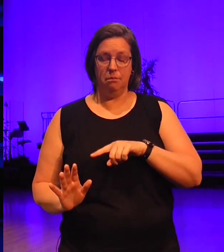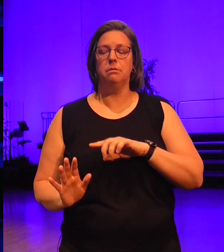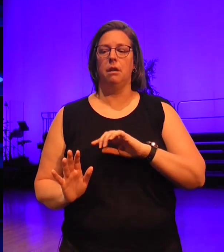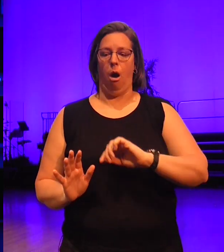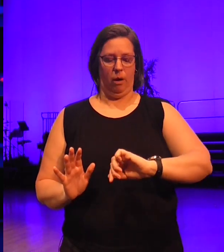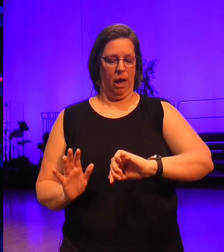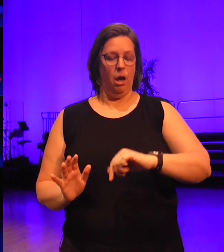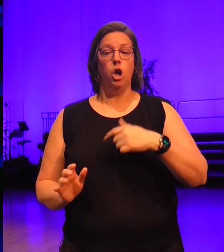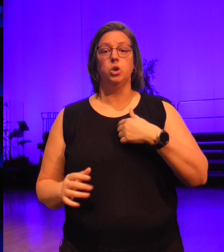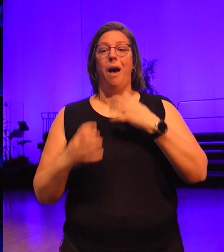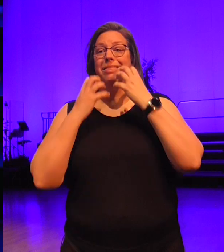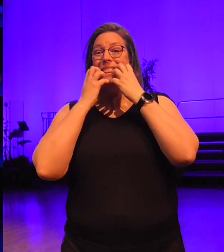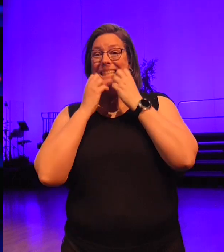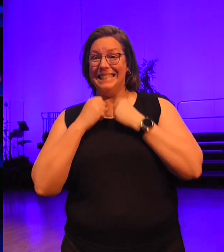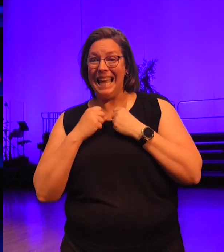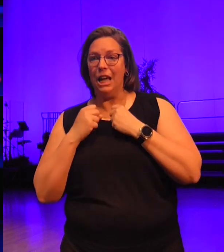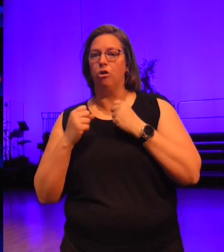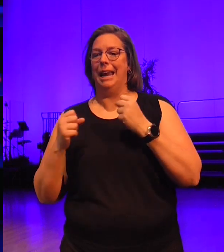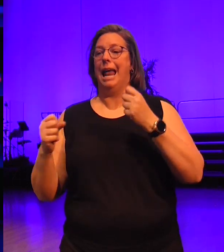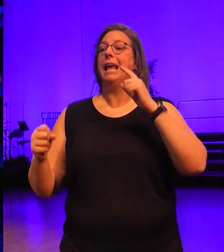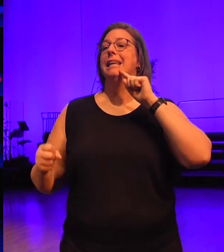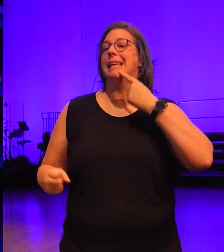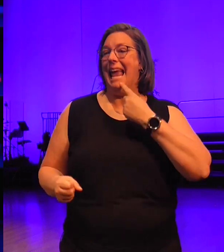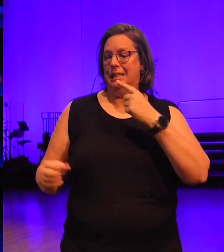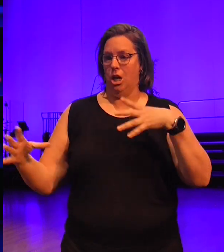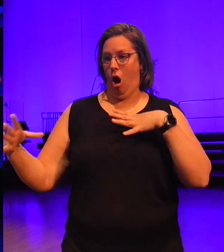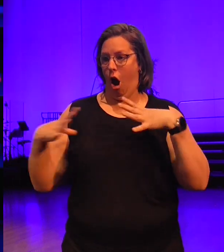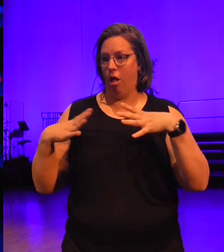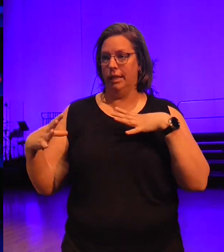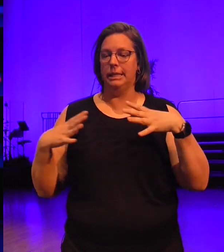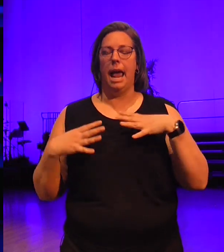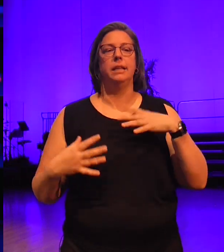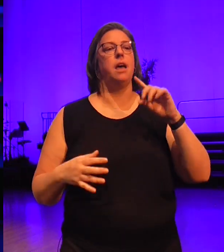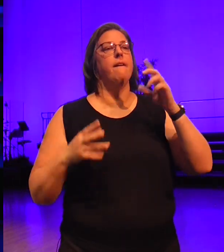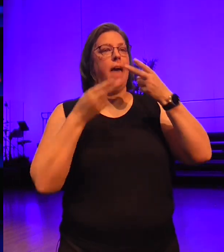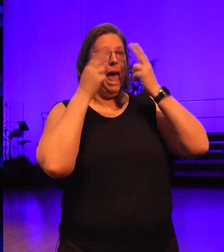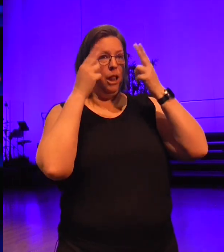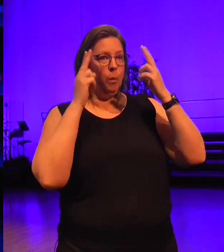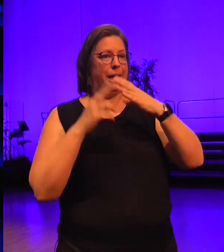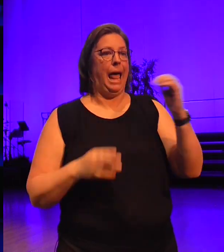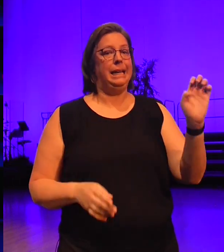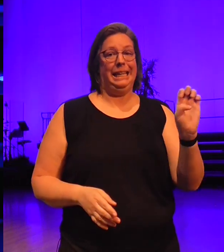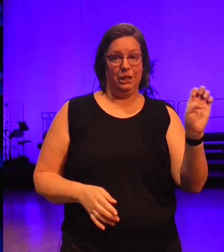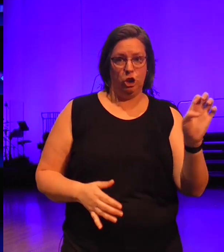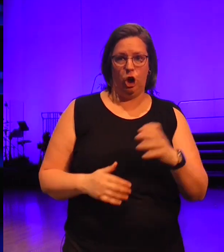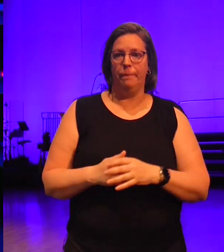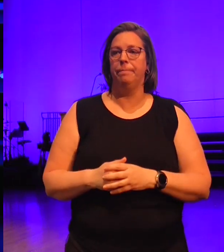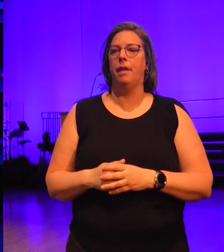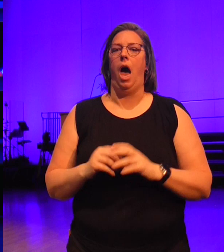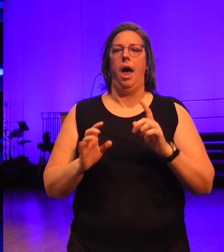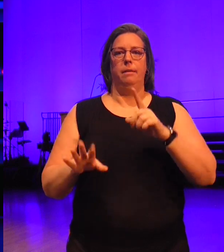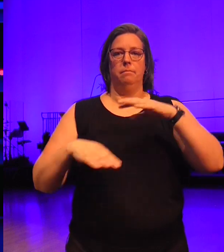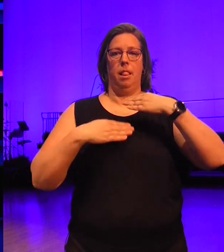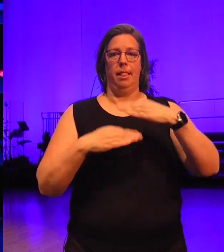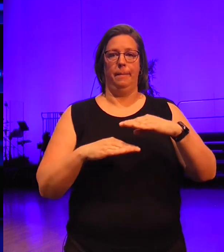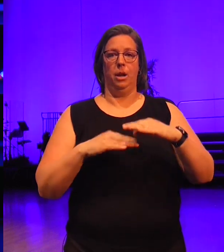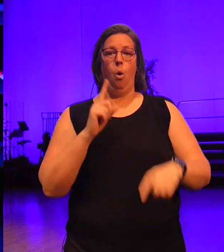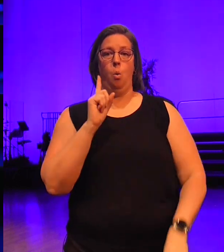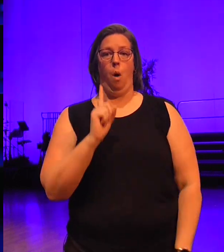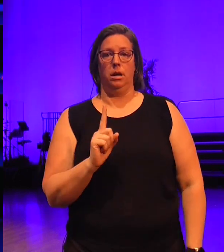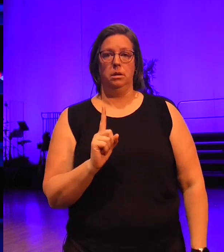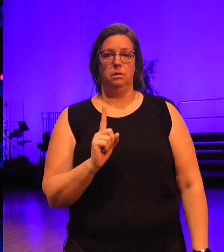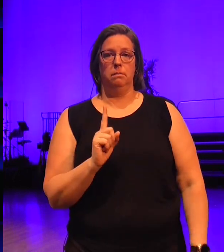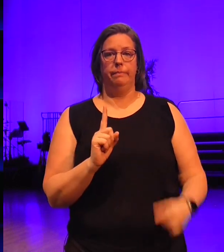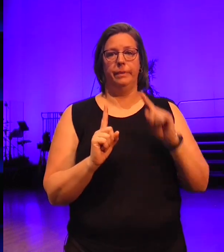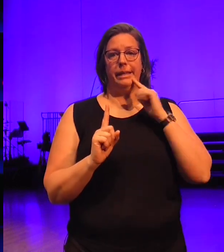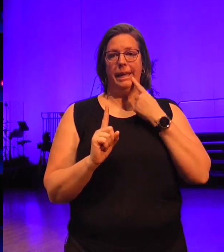candy holidays of Halloween and Easter, is I will only let myself eat one candy. And I kind of turn it